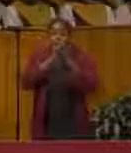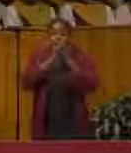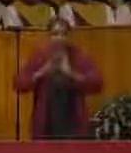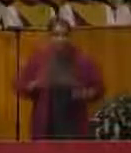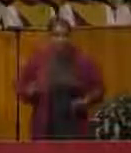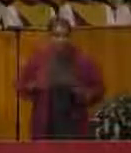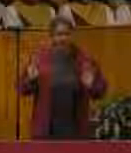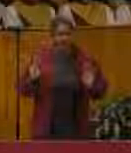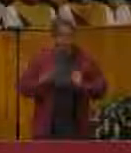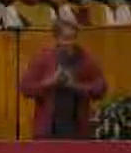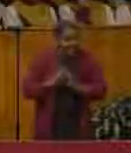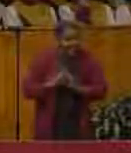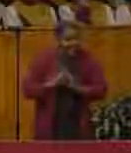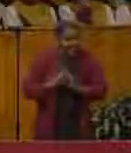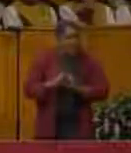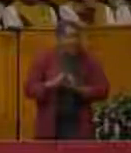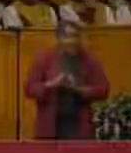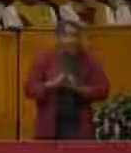here.